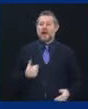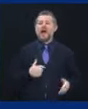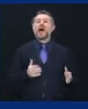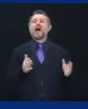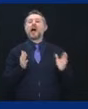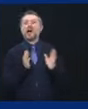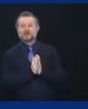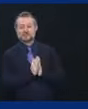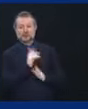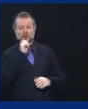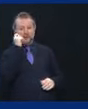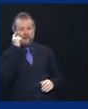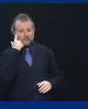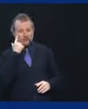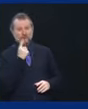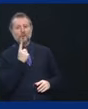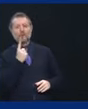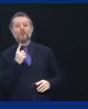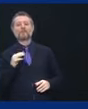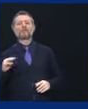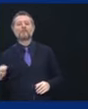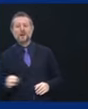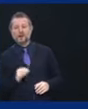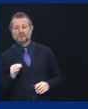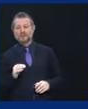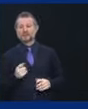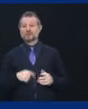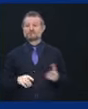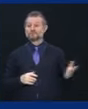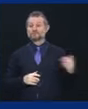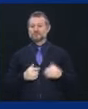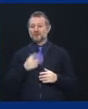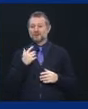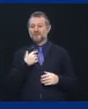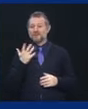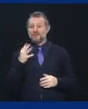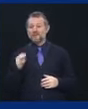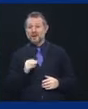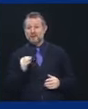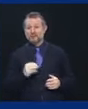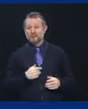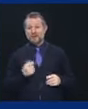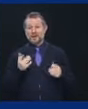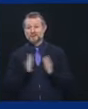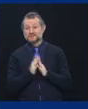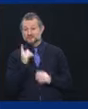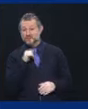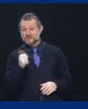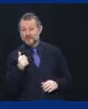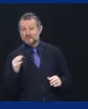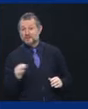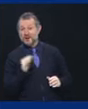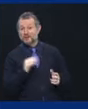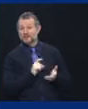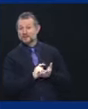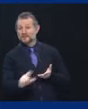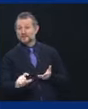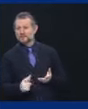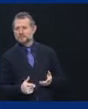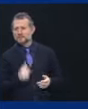week. I'm asking for 5 million. I'm asking for 10 million. It's irrelevant.